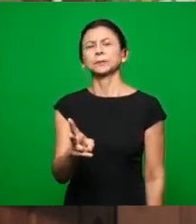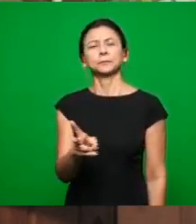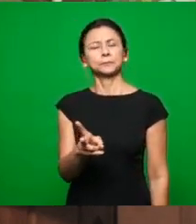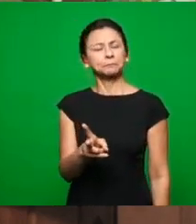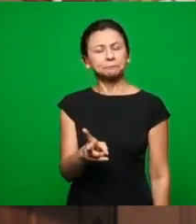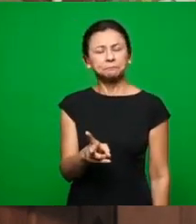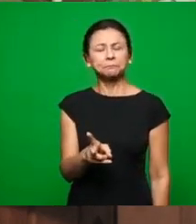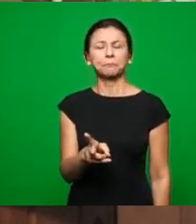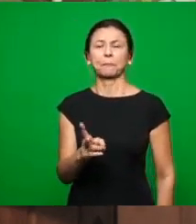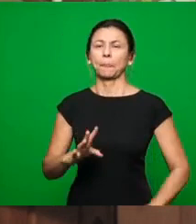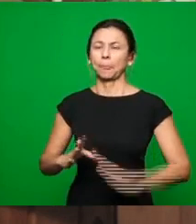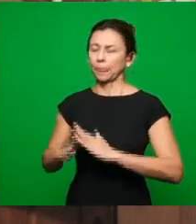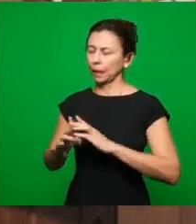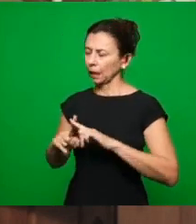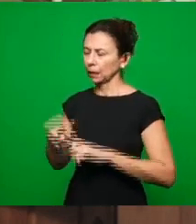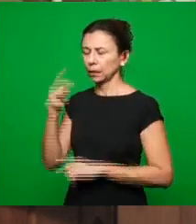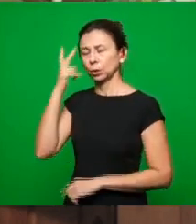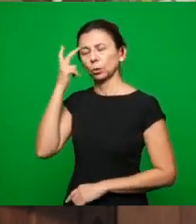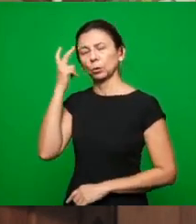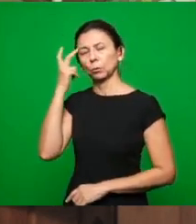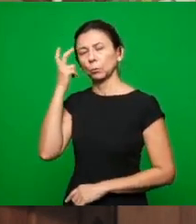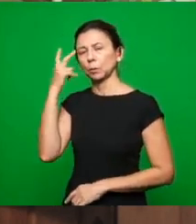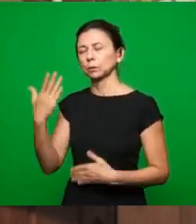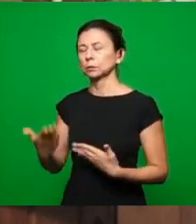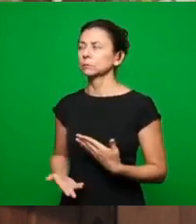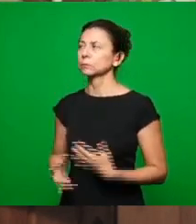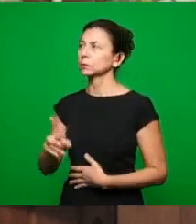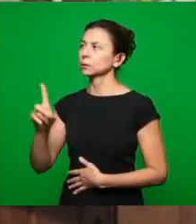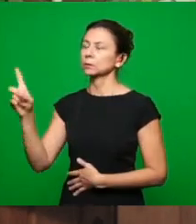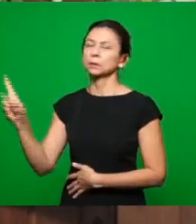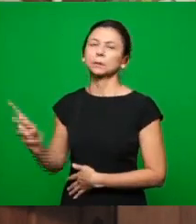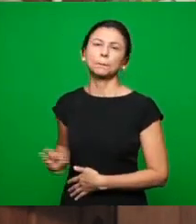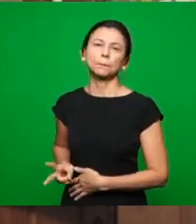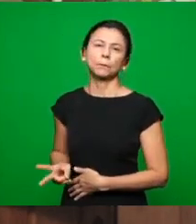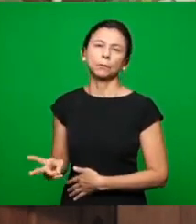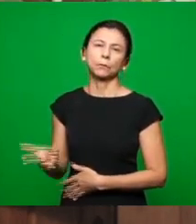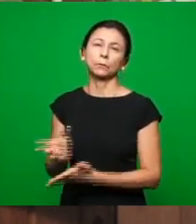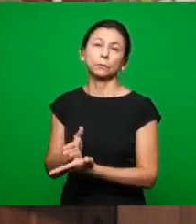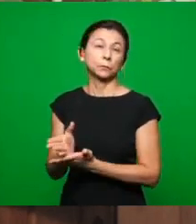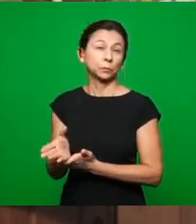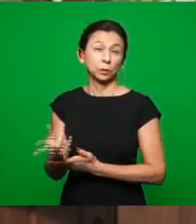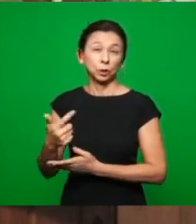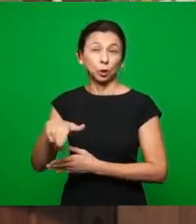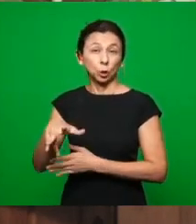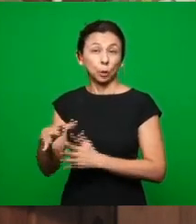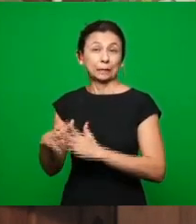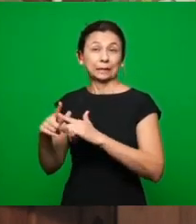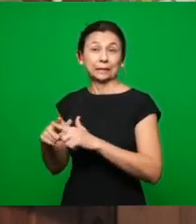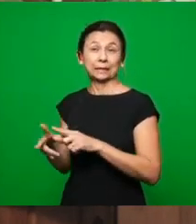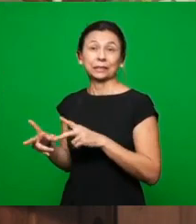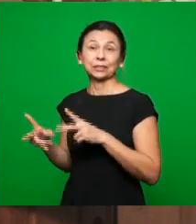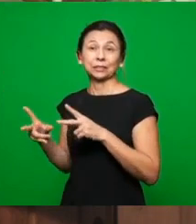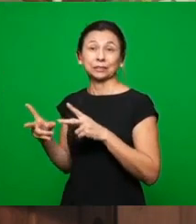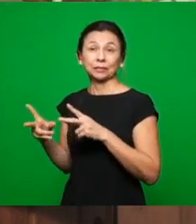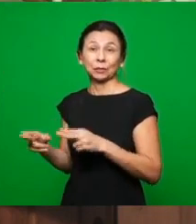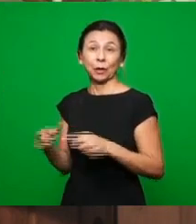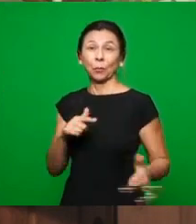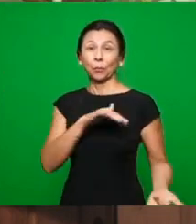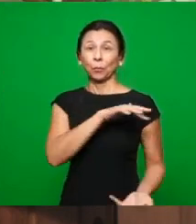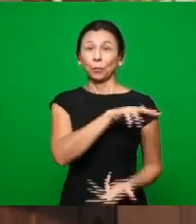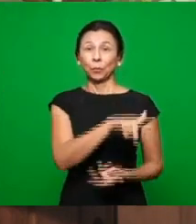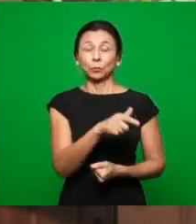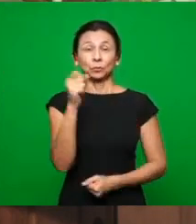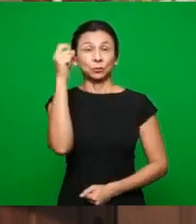continue. The church will continue its march. And we're going through the difficulties